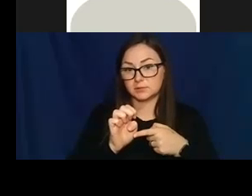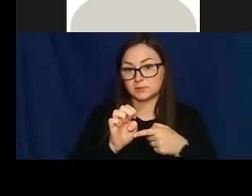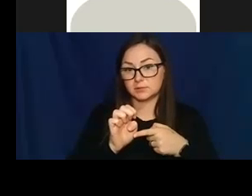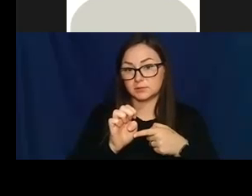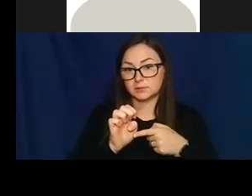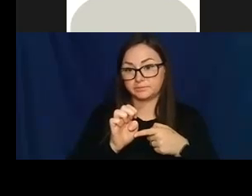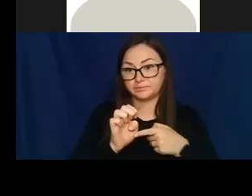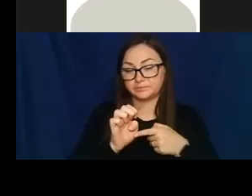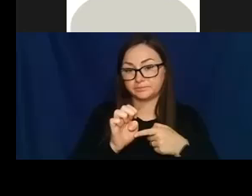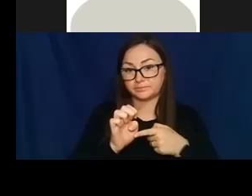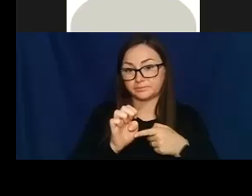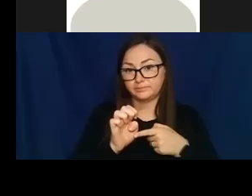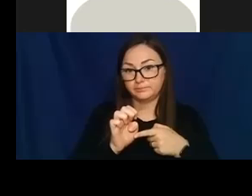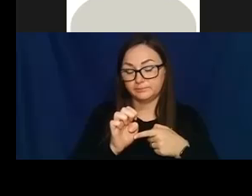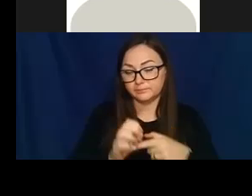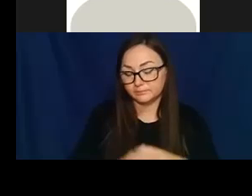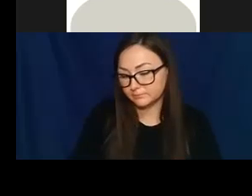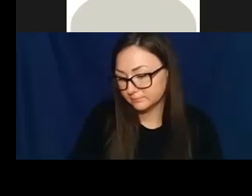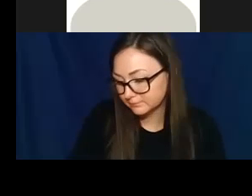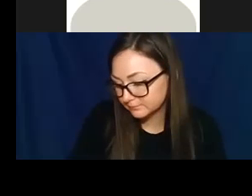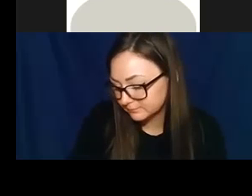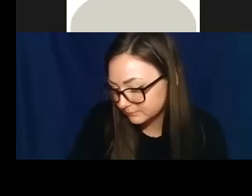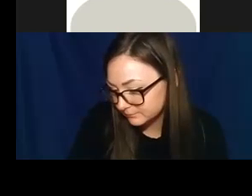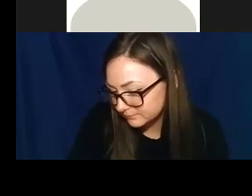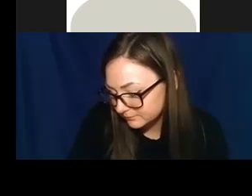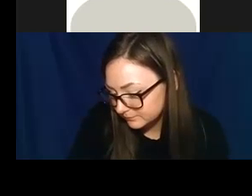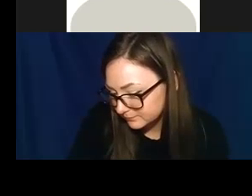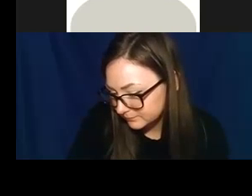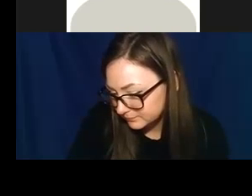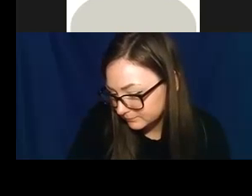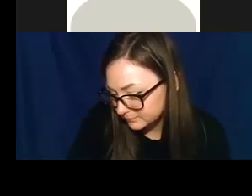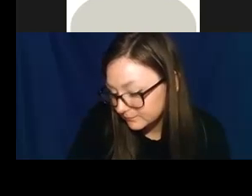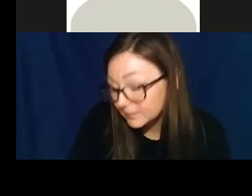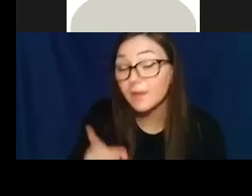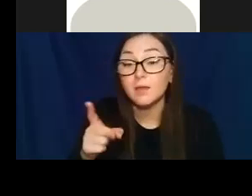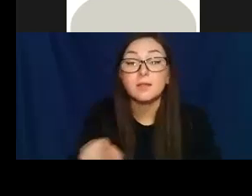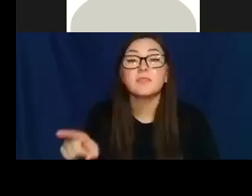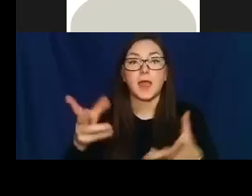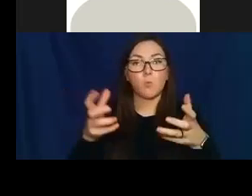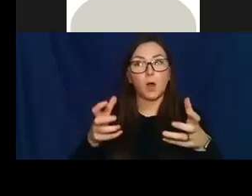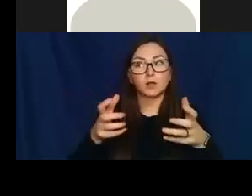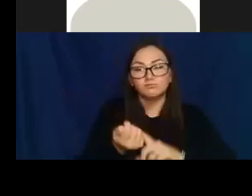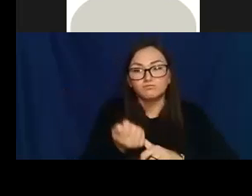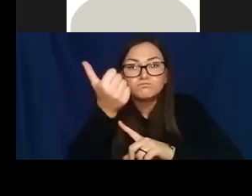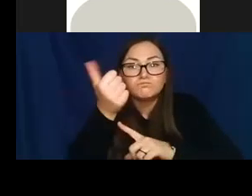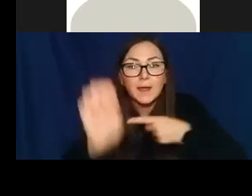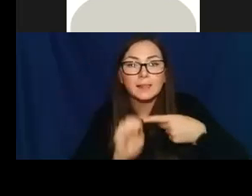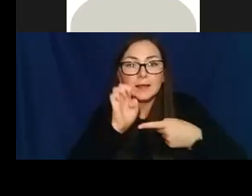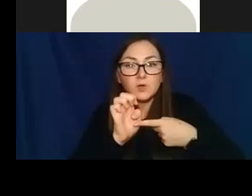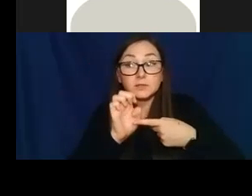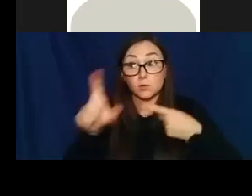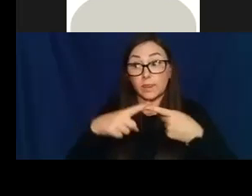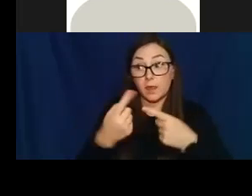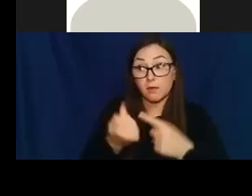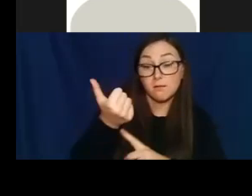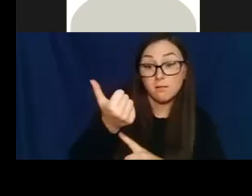property is they want to lose electrons, because by losing electrons, they fulfill that octet rule. On the other